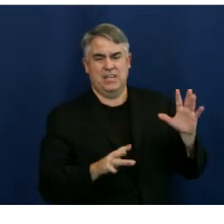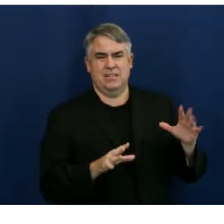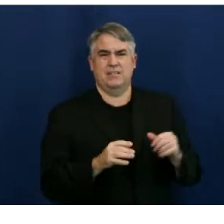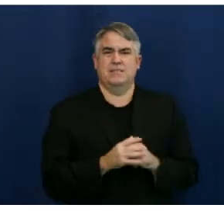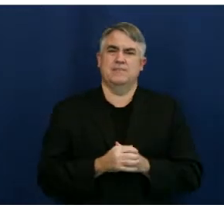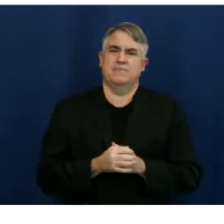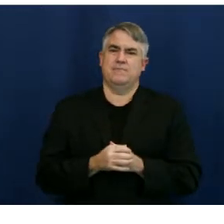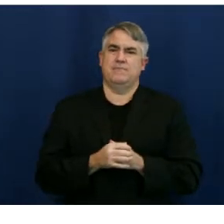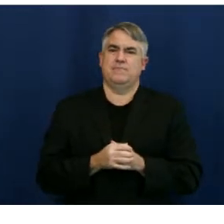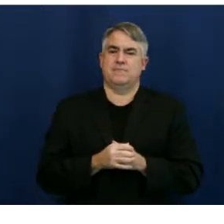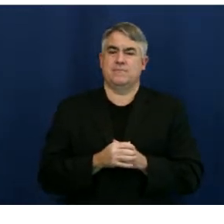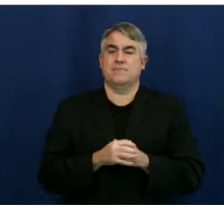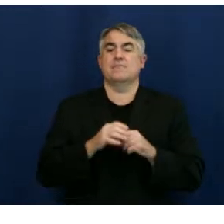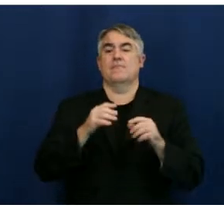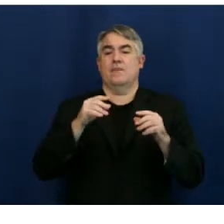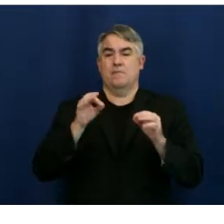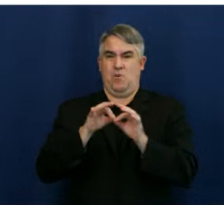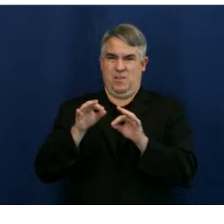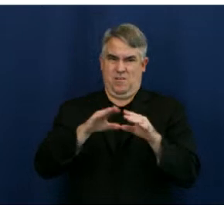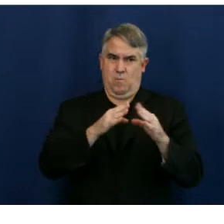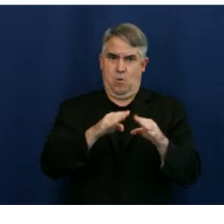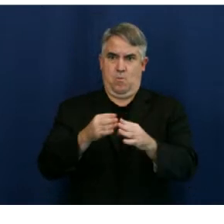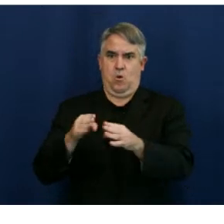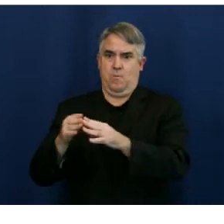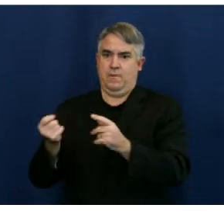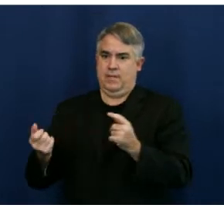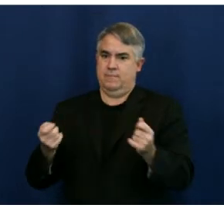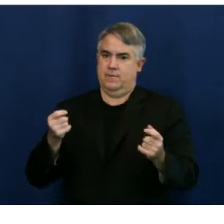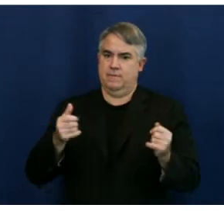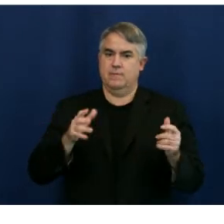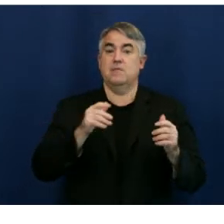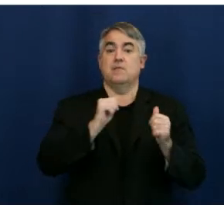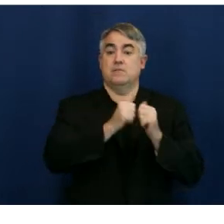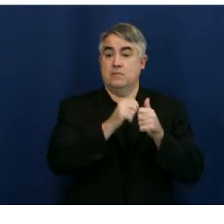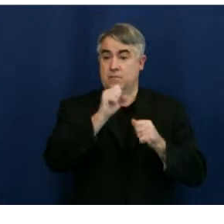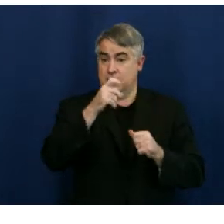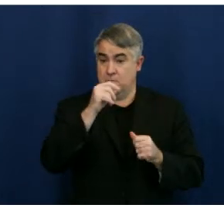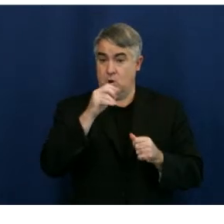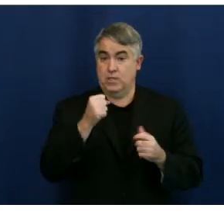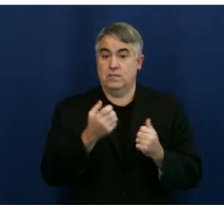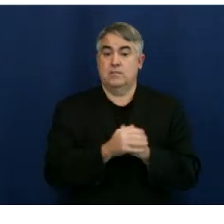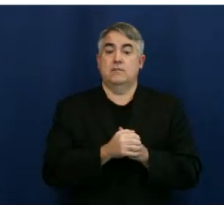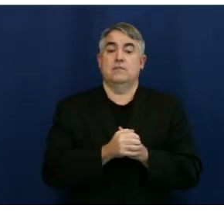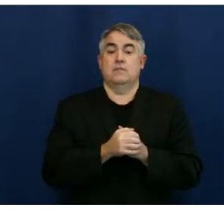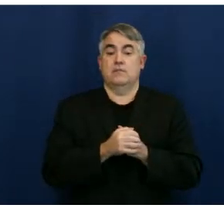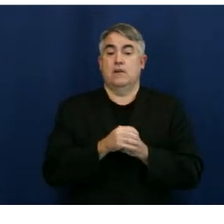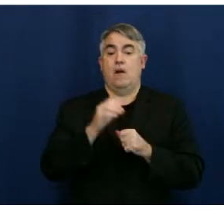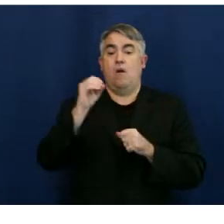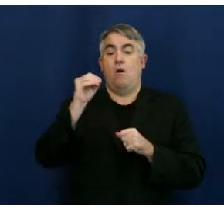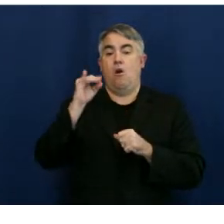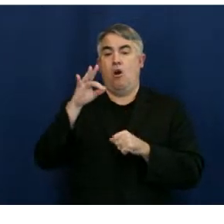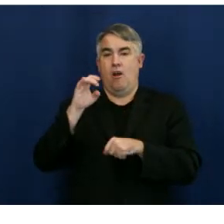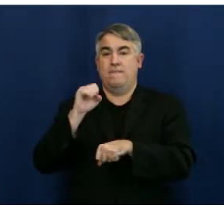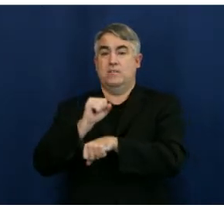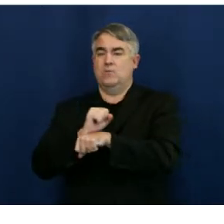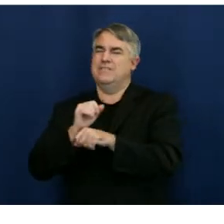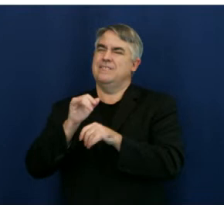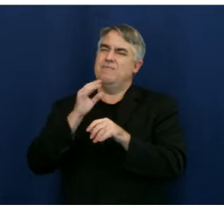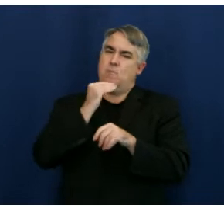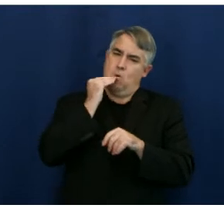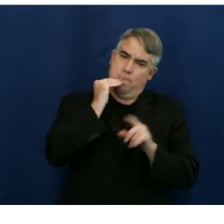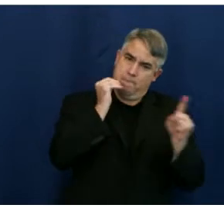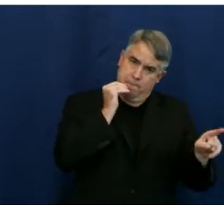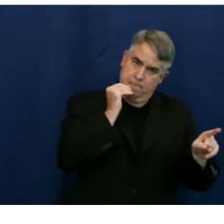12 schools are still distance learning, if not already open for in-person instruction. There's an application process for K through 6, and that will be